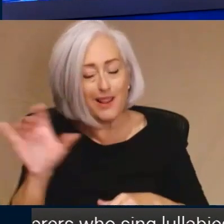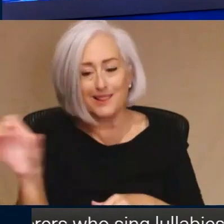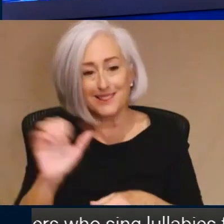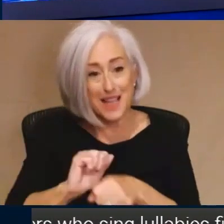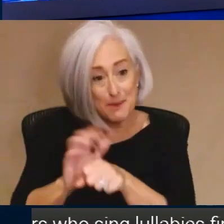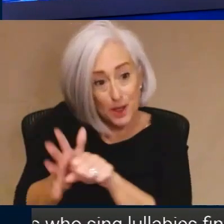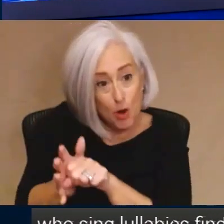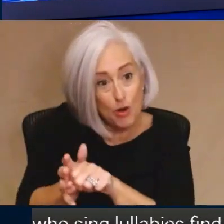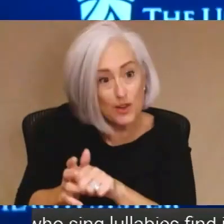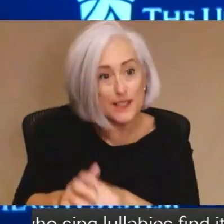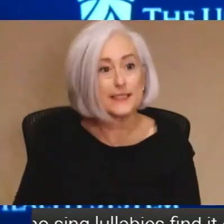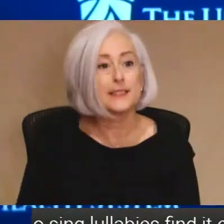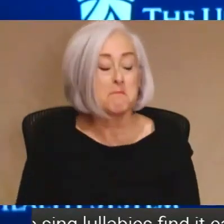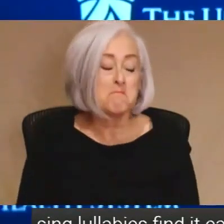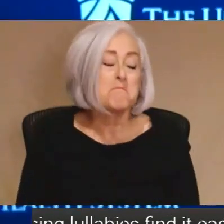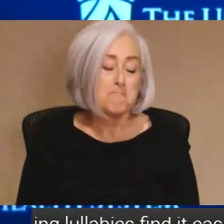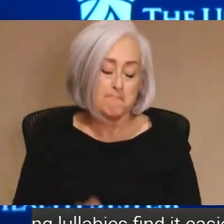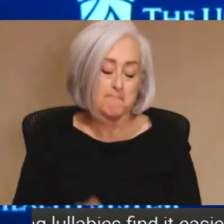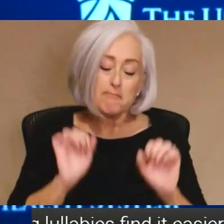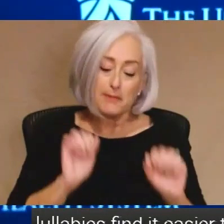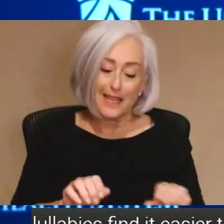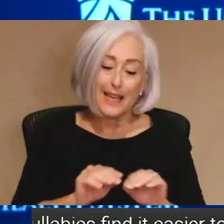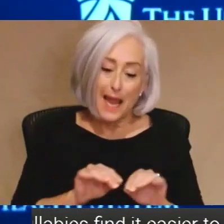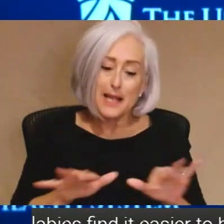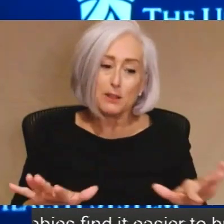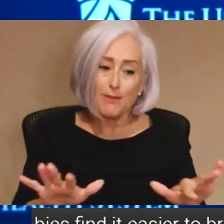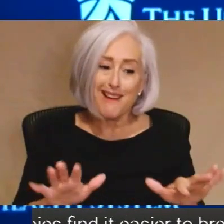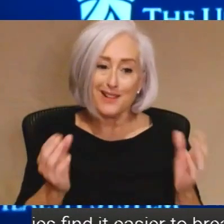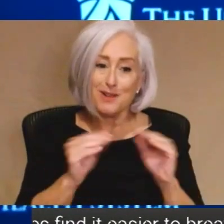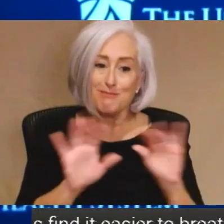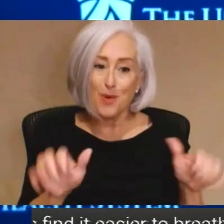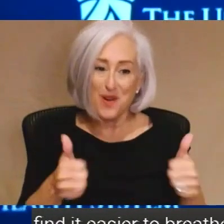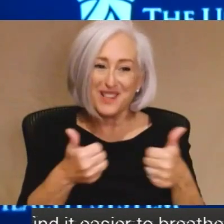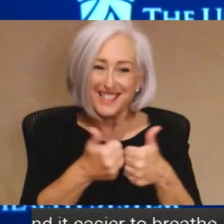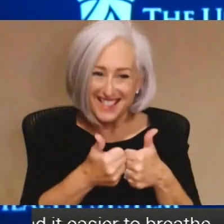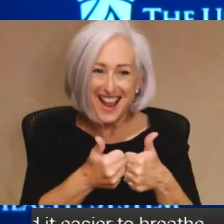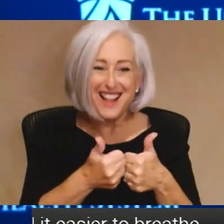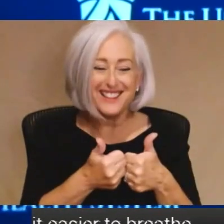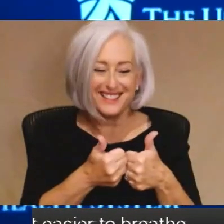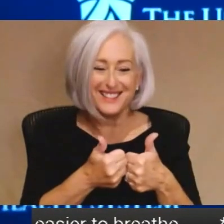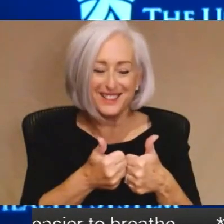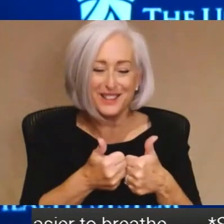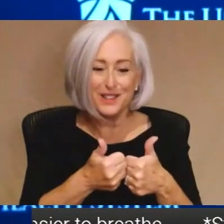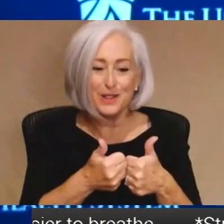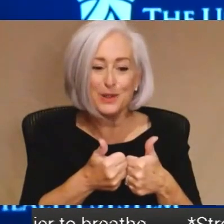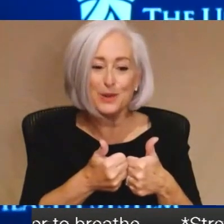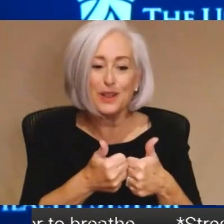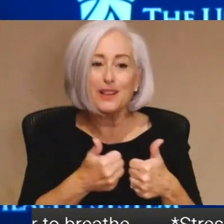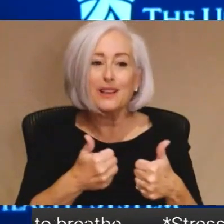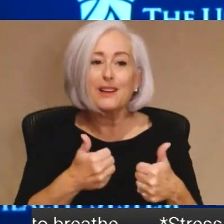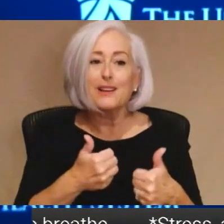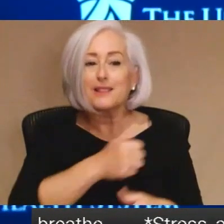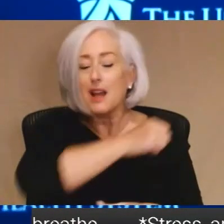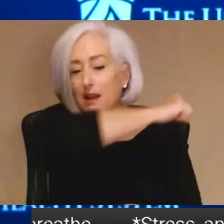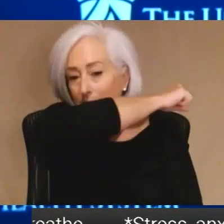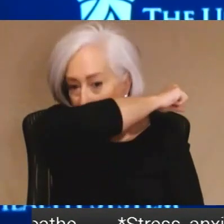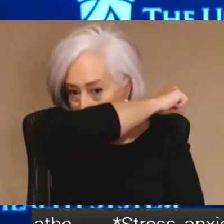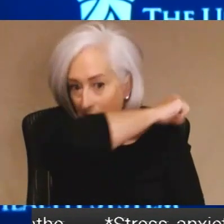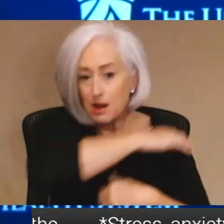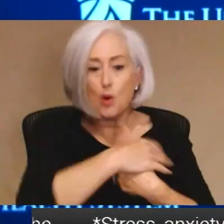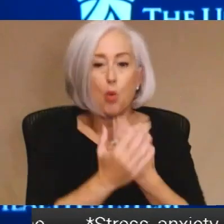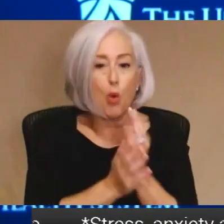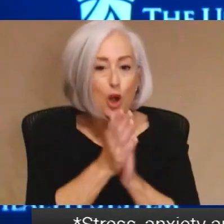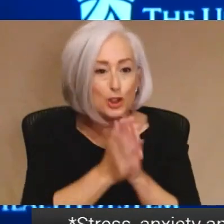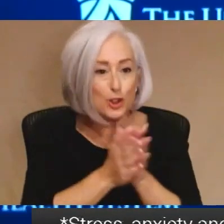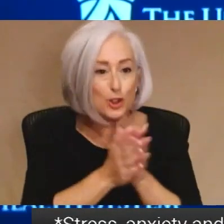it can definitely spread. It's challenging to keep those kids from spreading, say, cover your cough and wash your hands, but that's how these